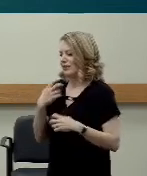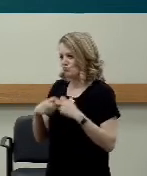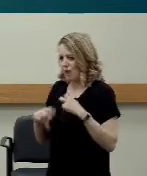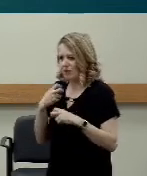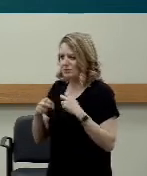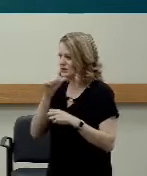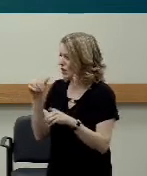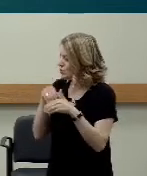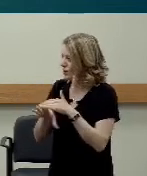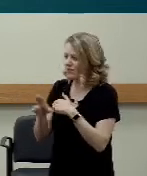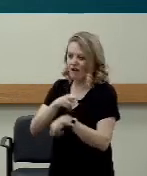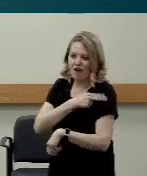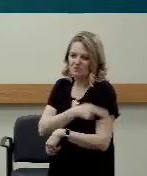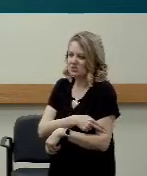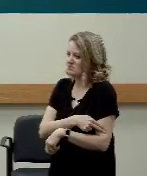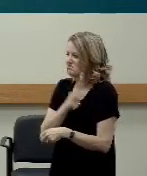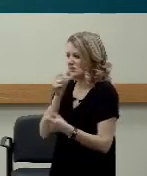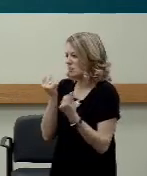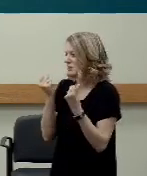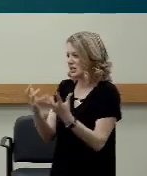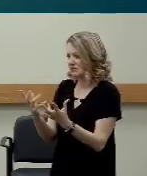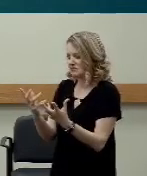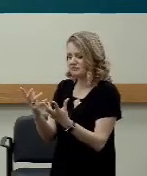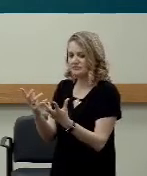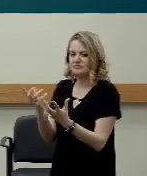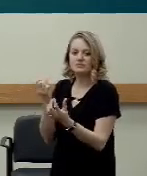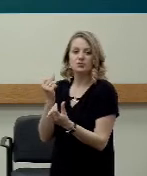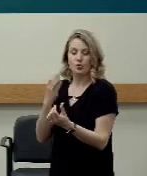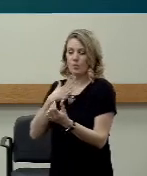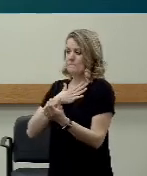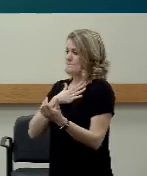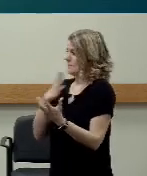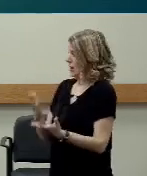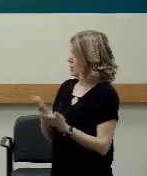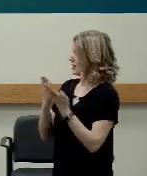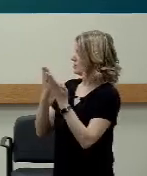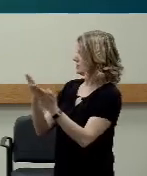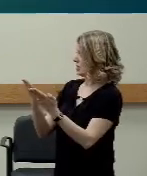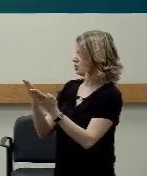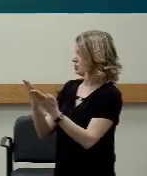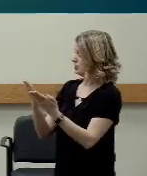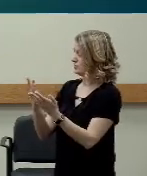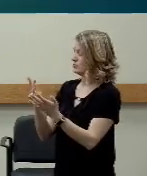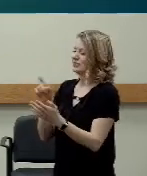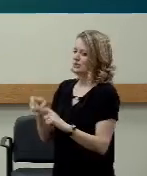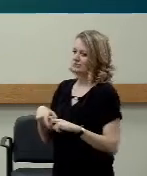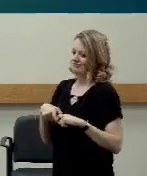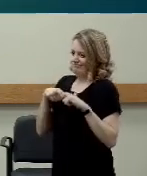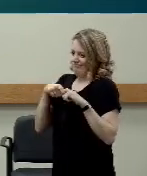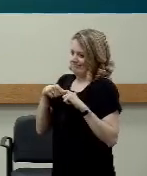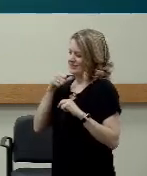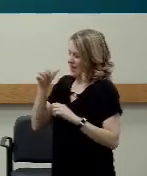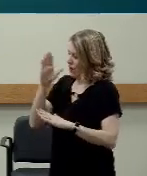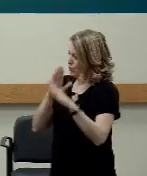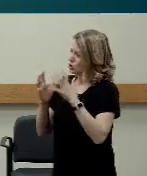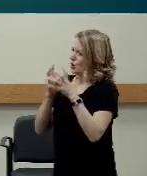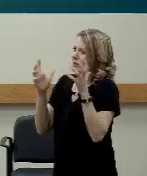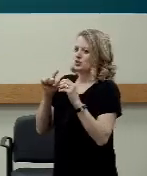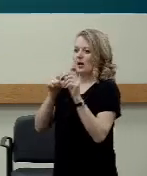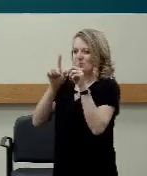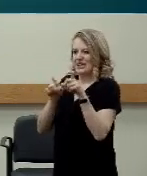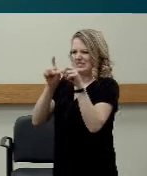have that activity. So I'm just recommending that we stop worrying for the moment about the